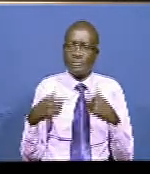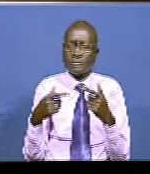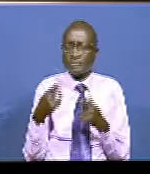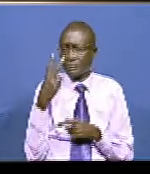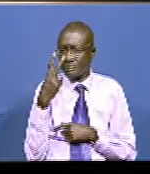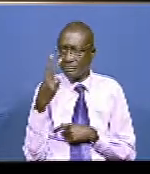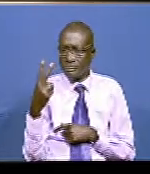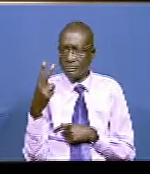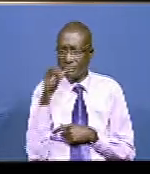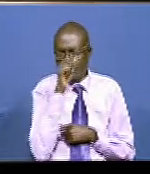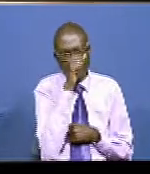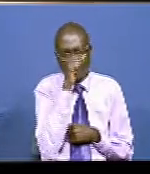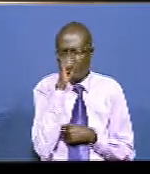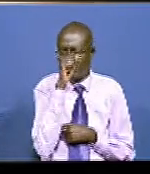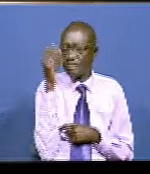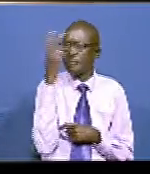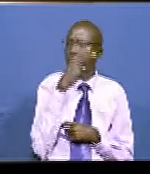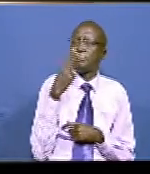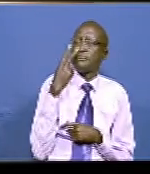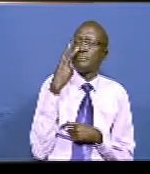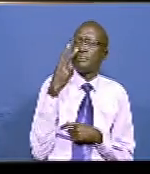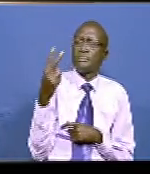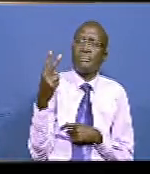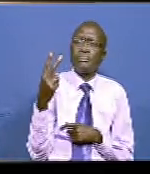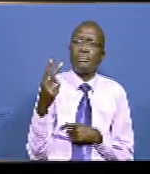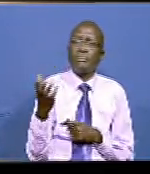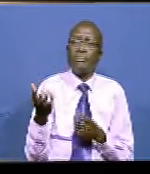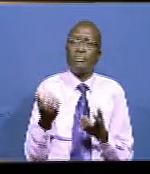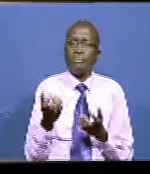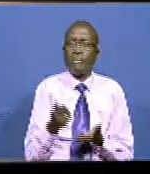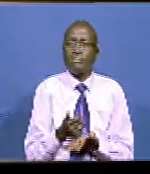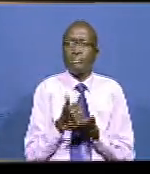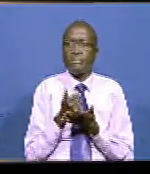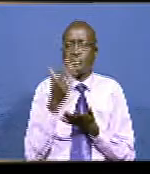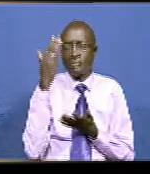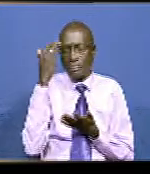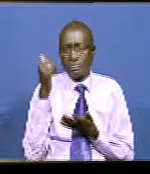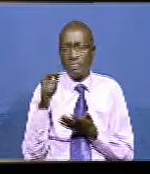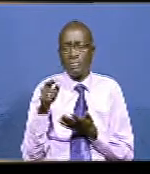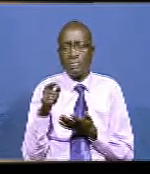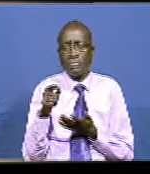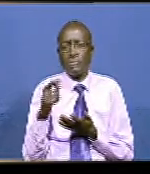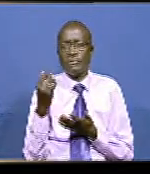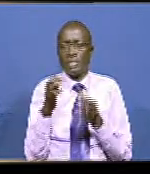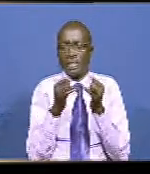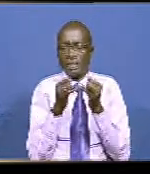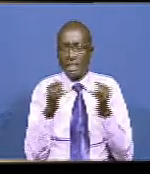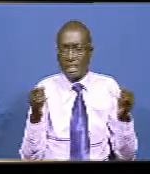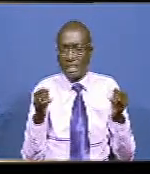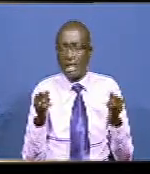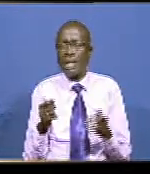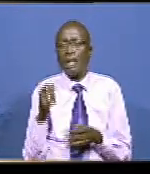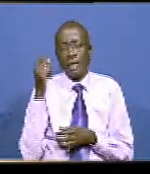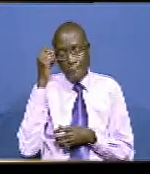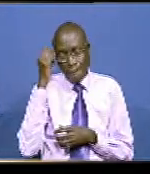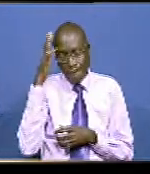children, they look at you pitifully. They need your help kindly. Why help them? I can remember that first line still pretty well. And that's,